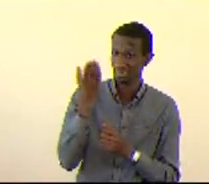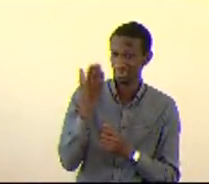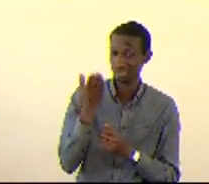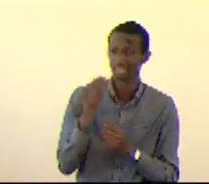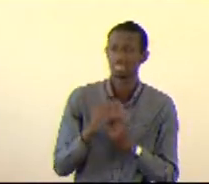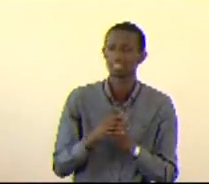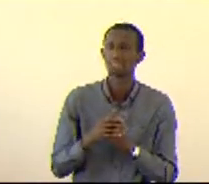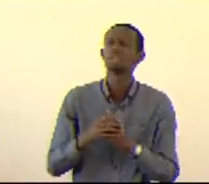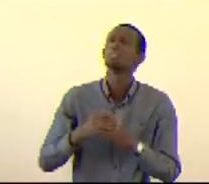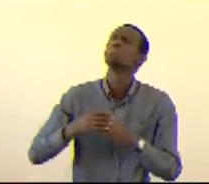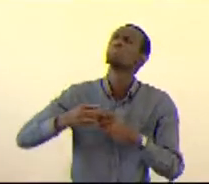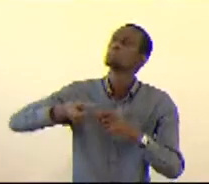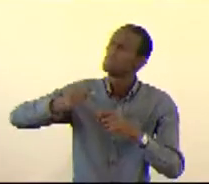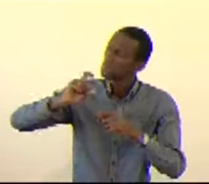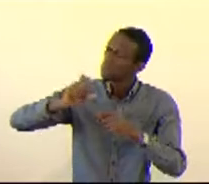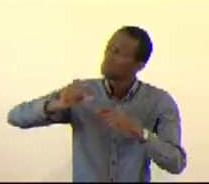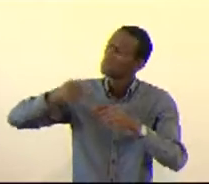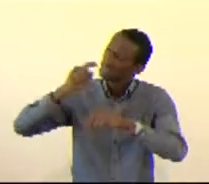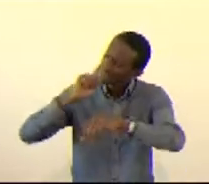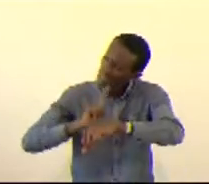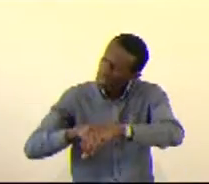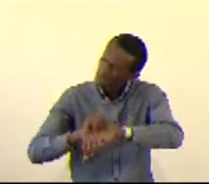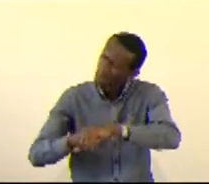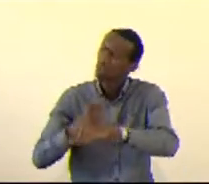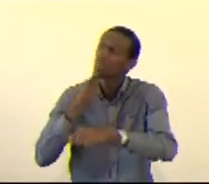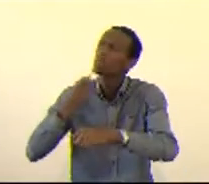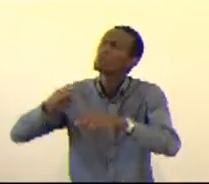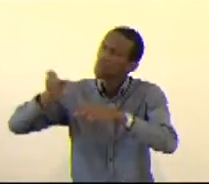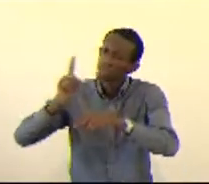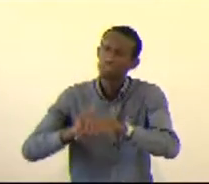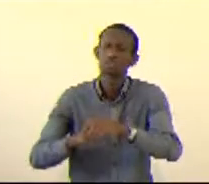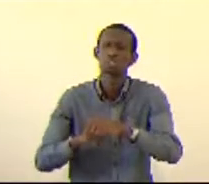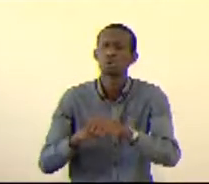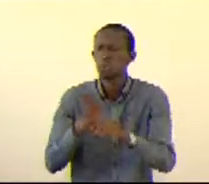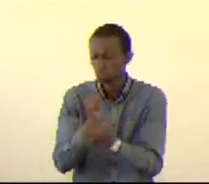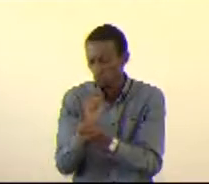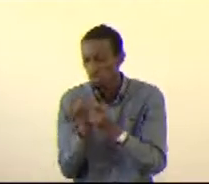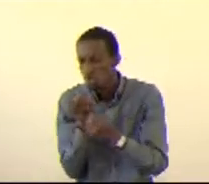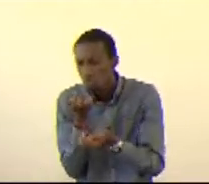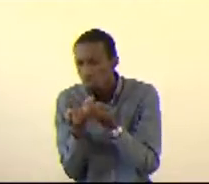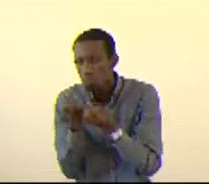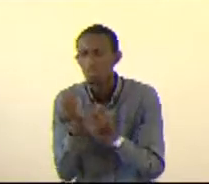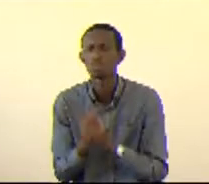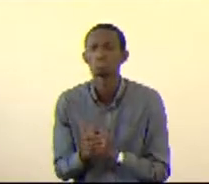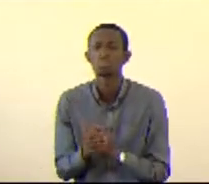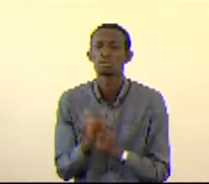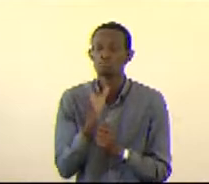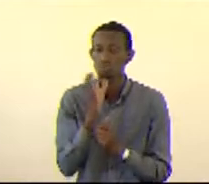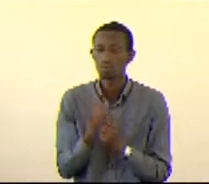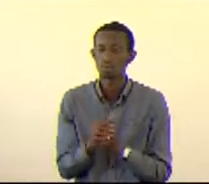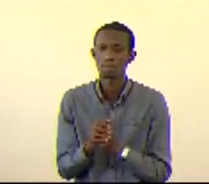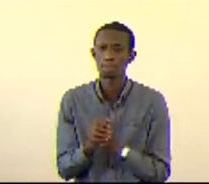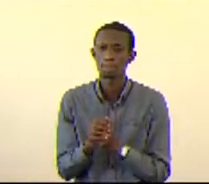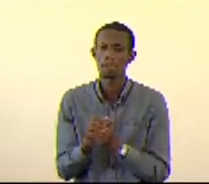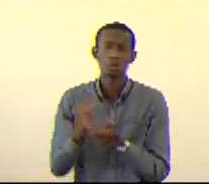Liquid water takes more time. So the line will have a smaller gradient, so it is less steep. This one takes a very